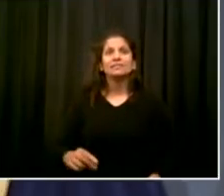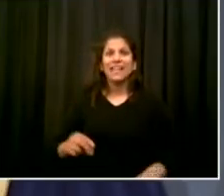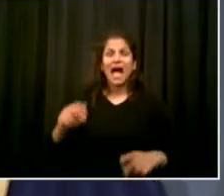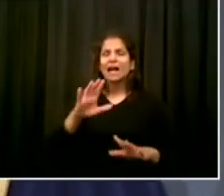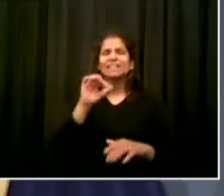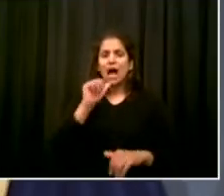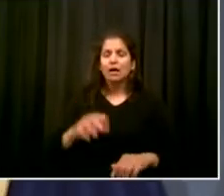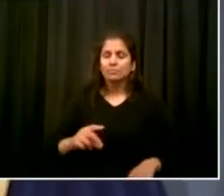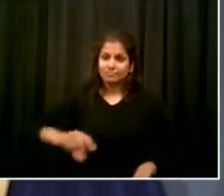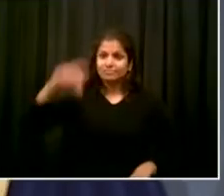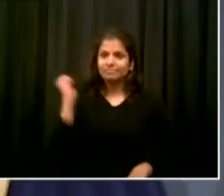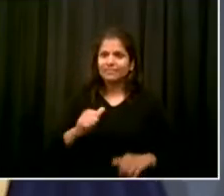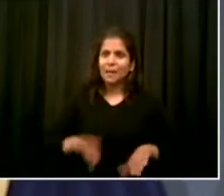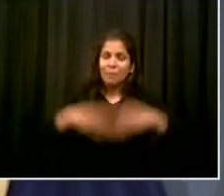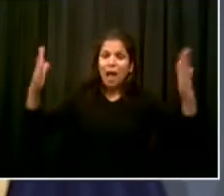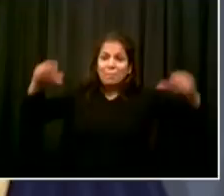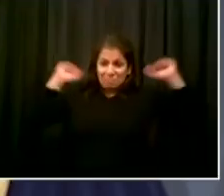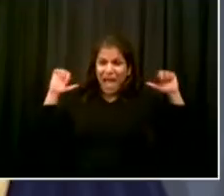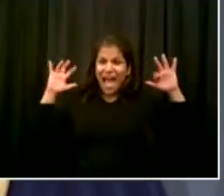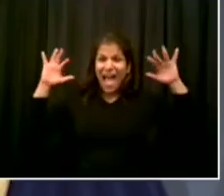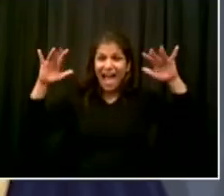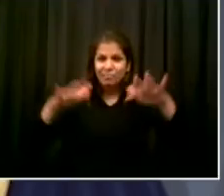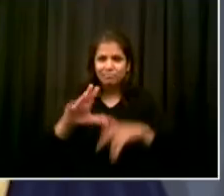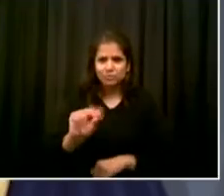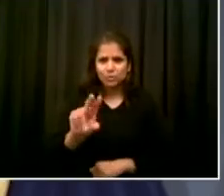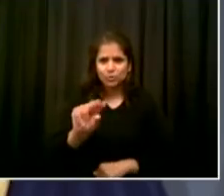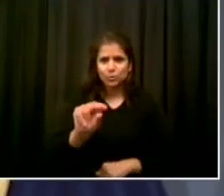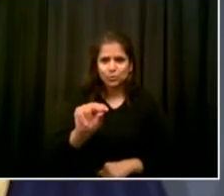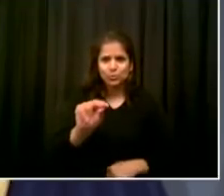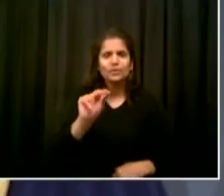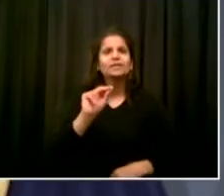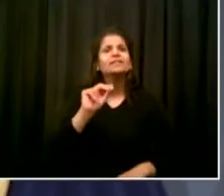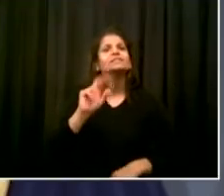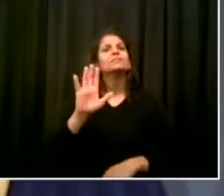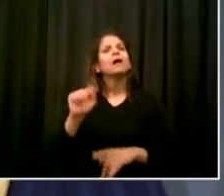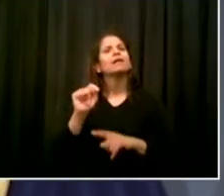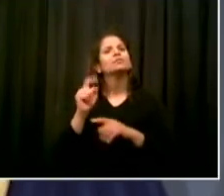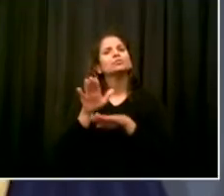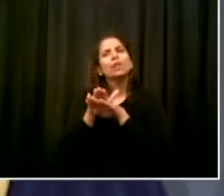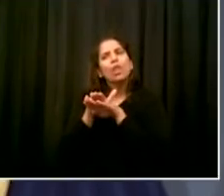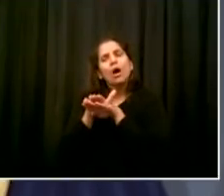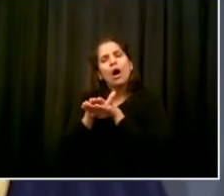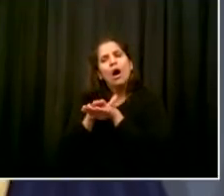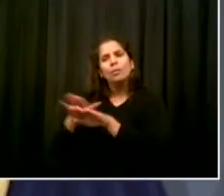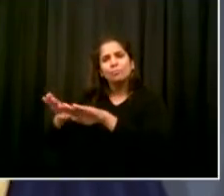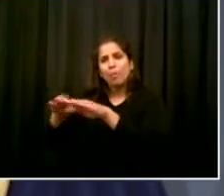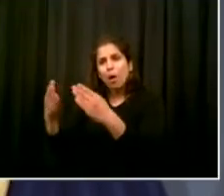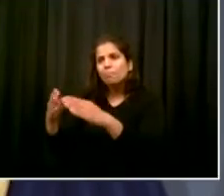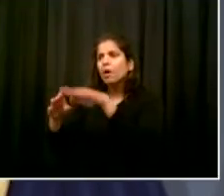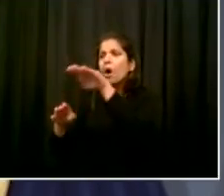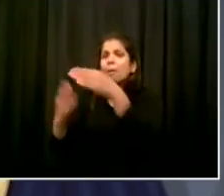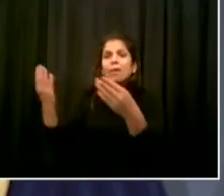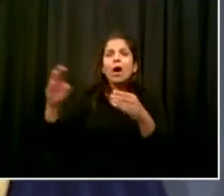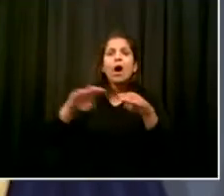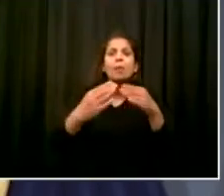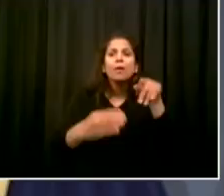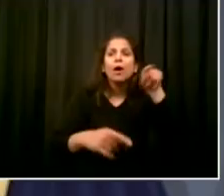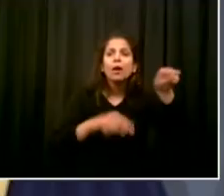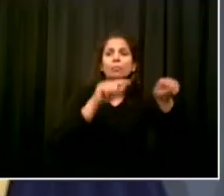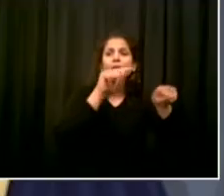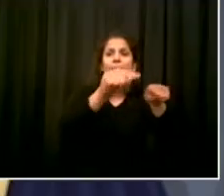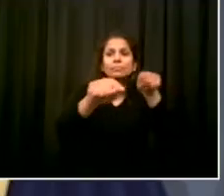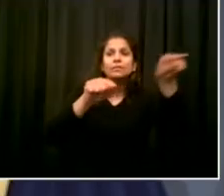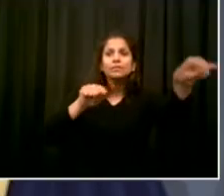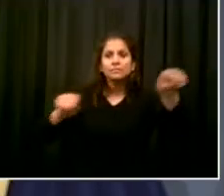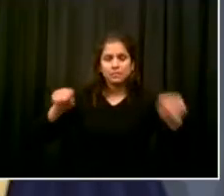we don't have the final number. We hope to have a good read on it in the next days. But it was going to be, in terms of people actually showing up to work in the